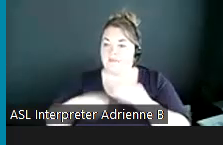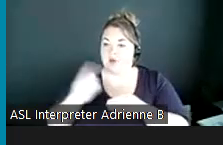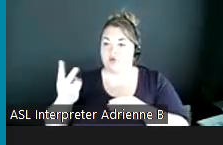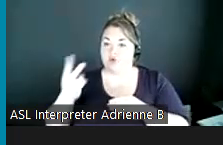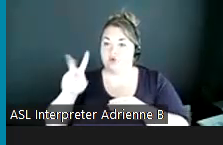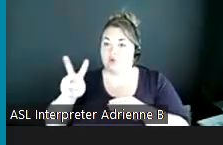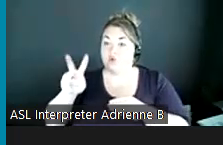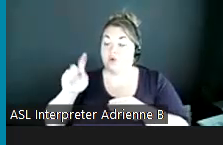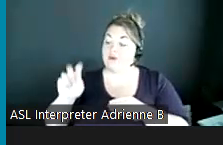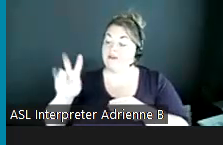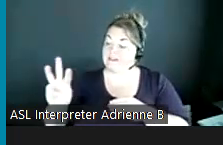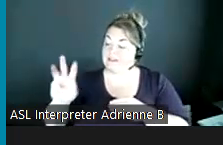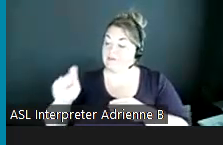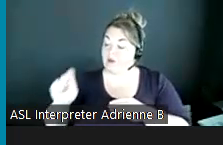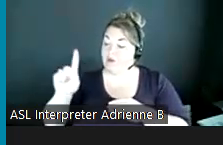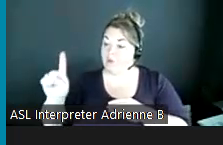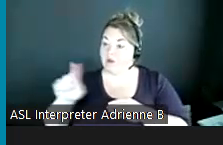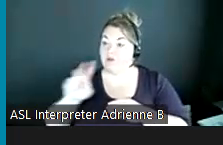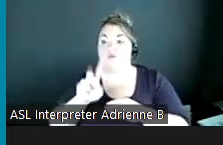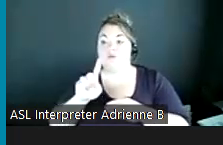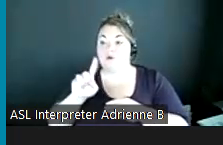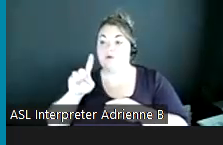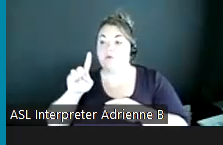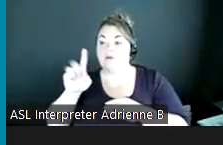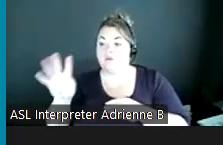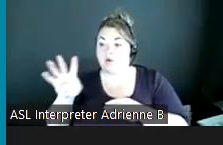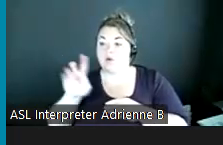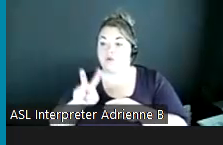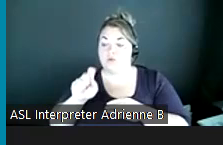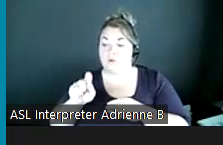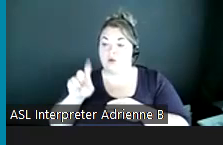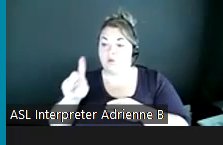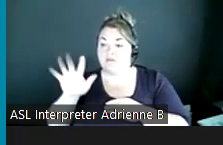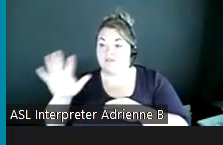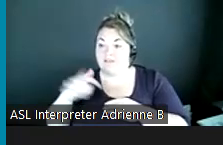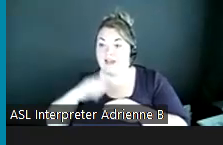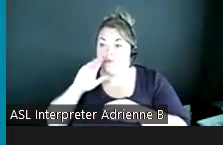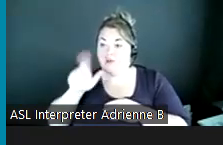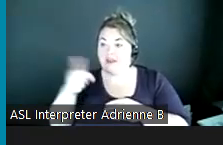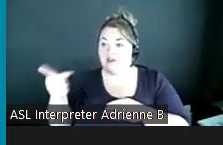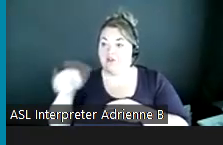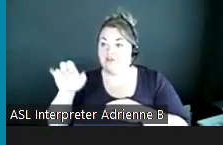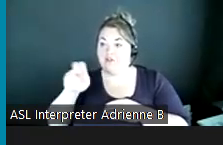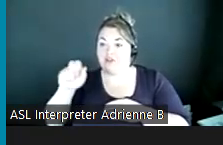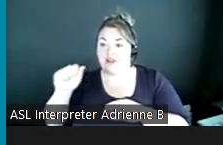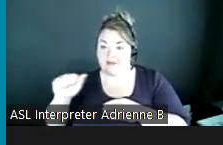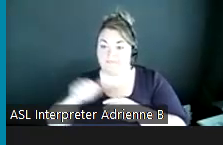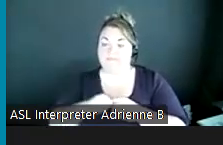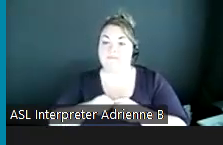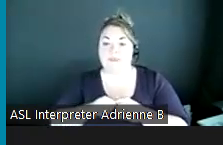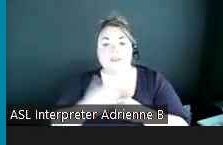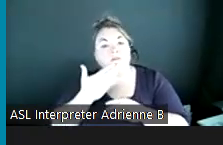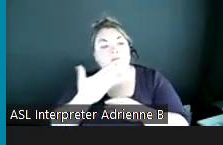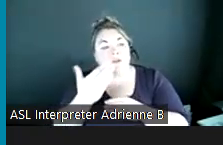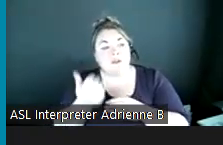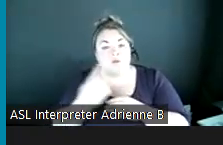2.6.1, 2.14, and 2.15, and I will hand it over to Jenna. Morning,